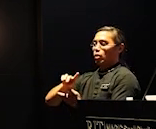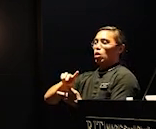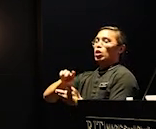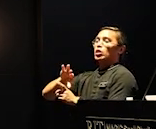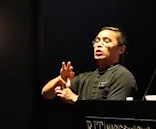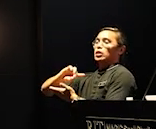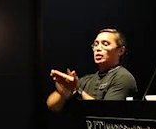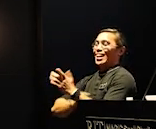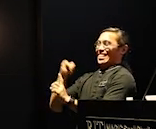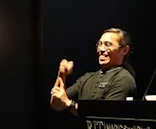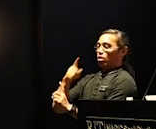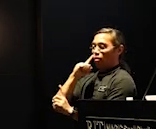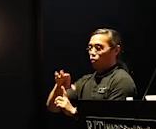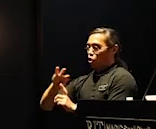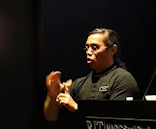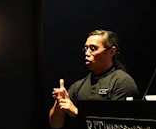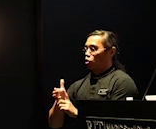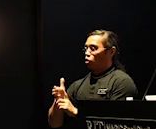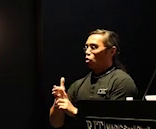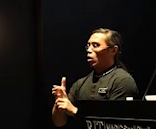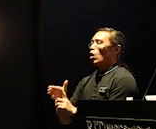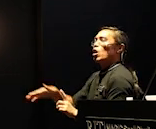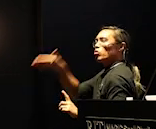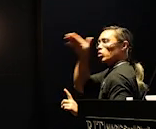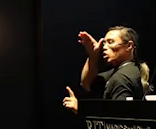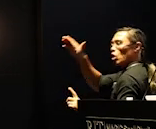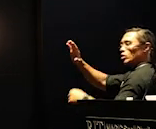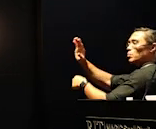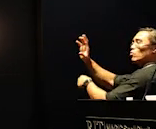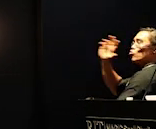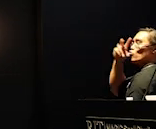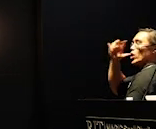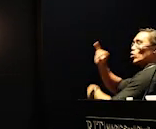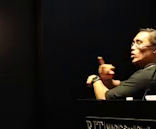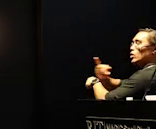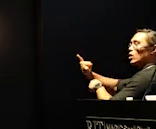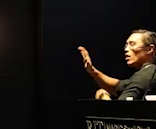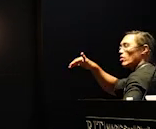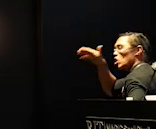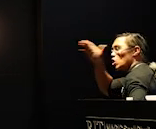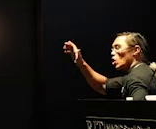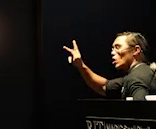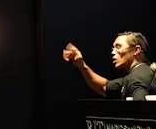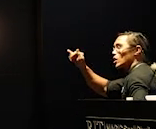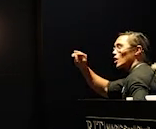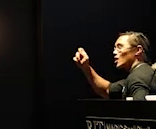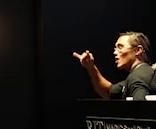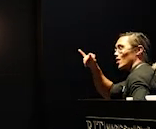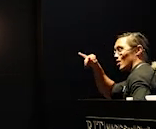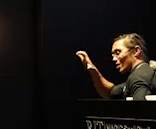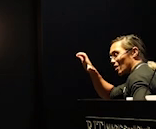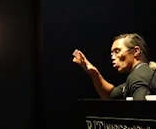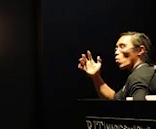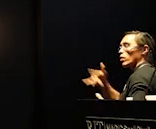kinetic because it's so big. So it wasn't like, right, because there's lots of restaurants, right, where you can walk just a couple steps from the